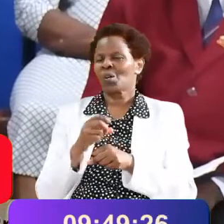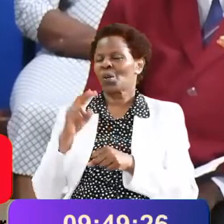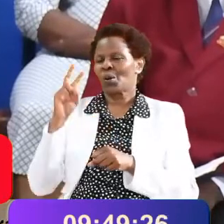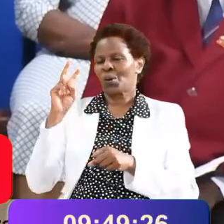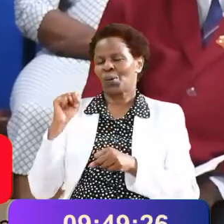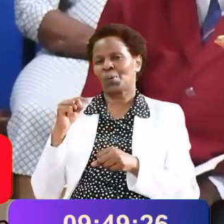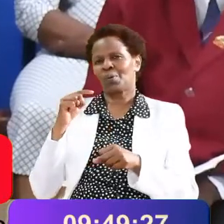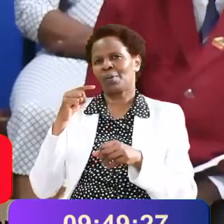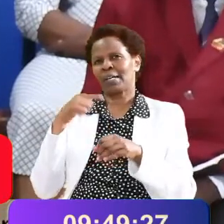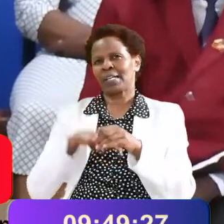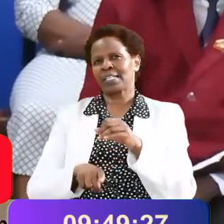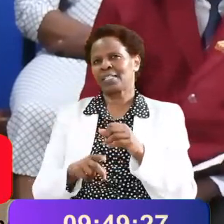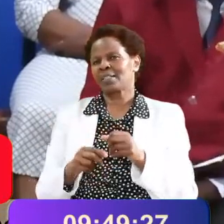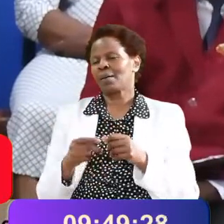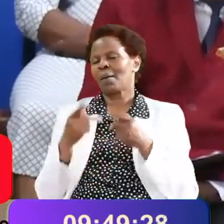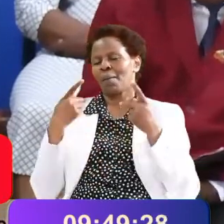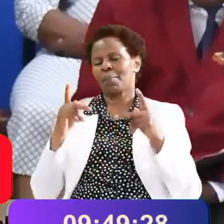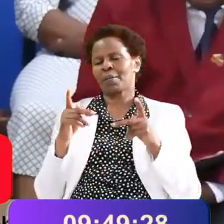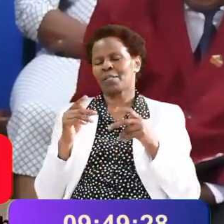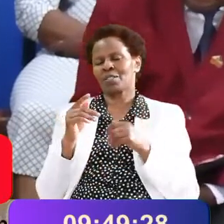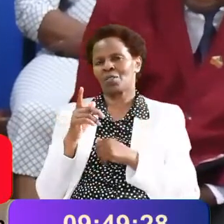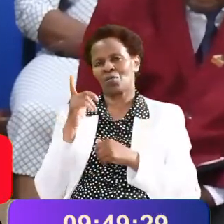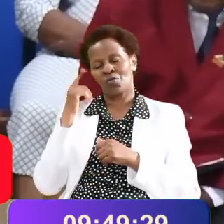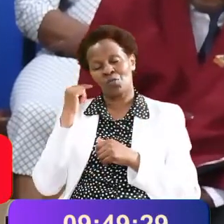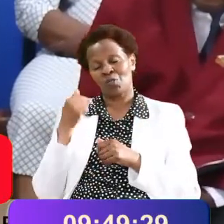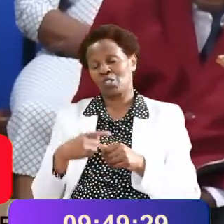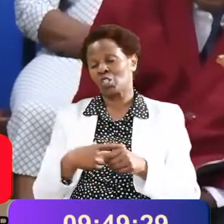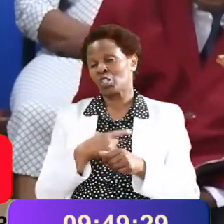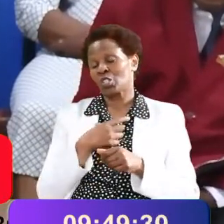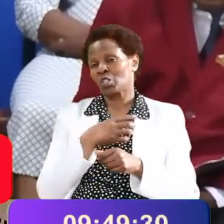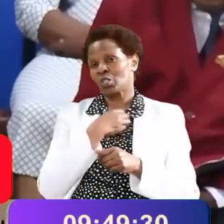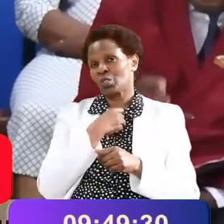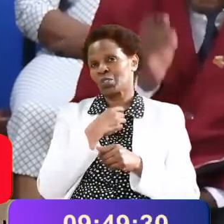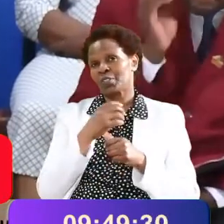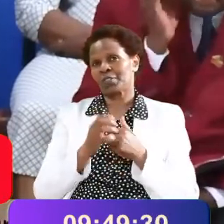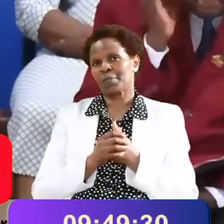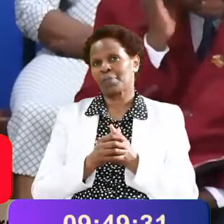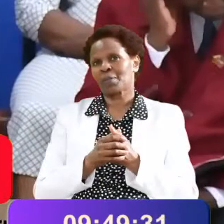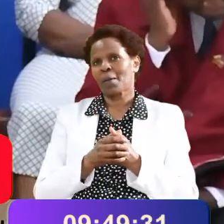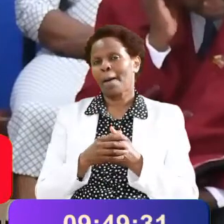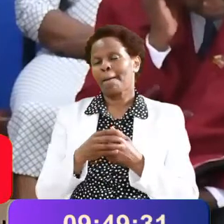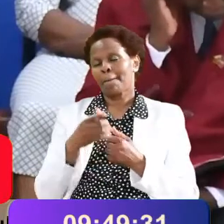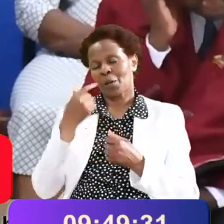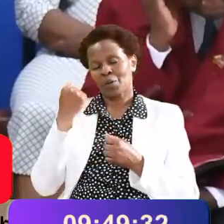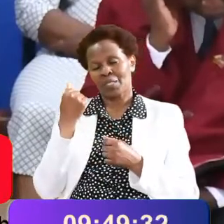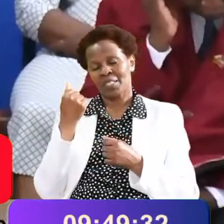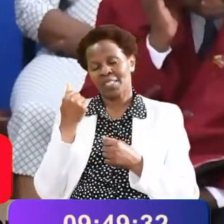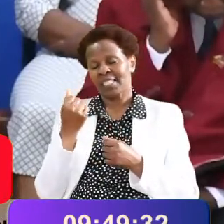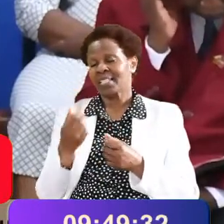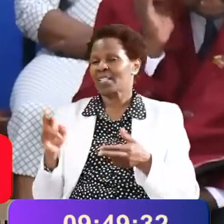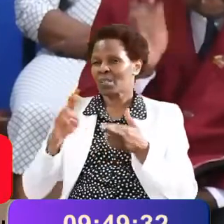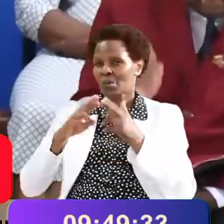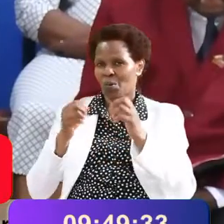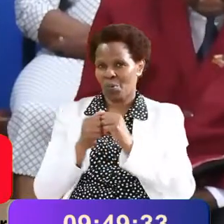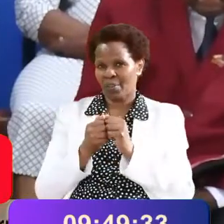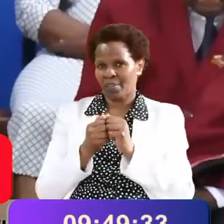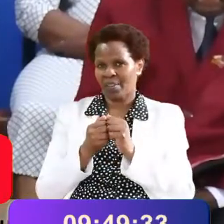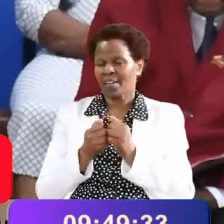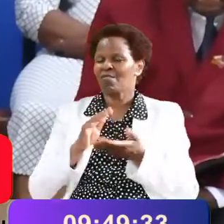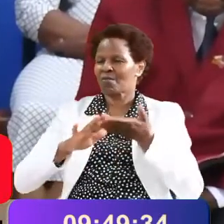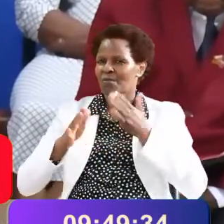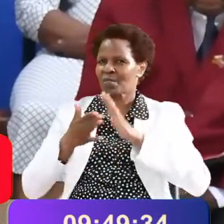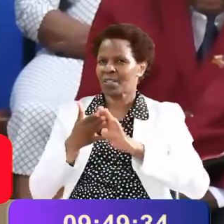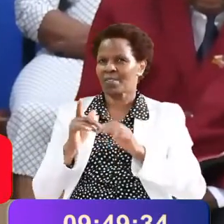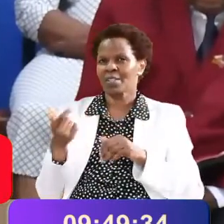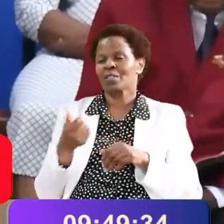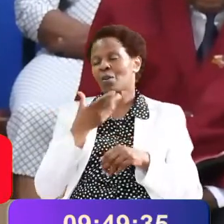be experiencing peace knowing that his brothers are in prison. But because he reconciled and forgave them, then